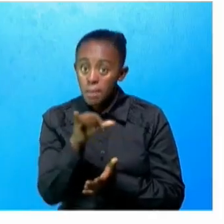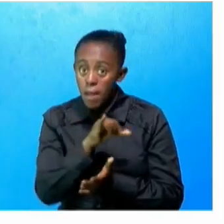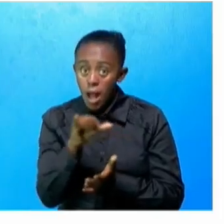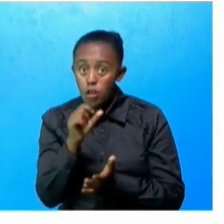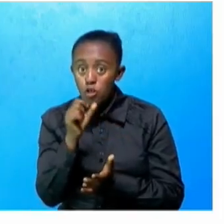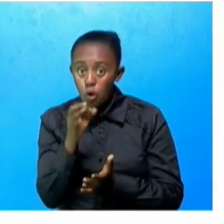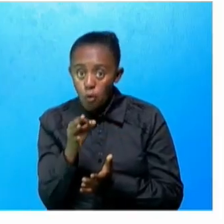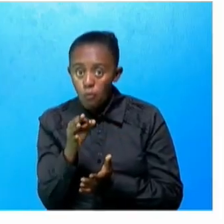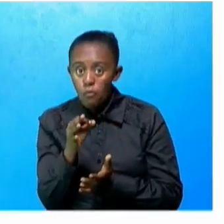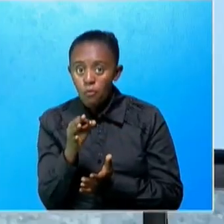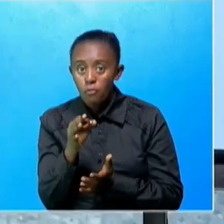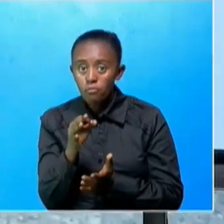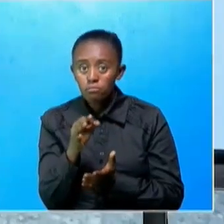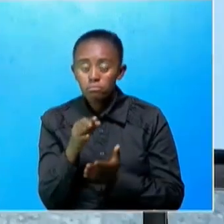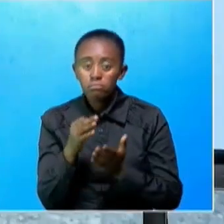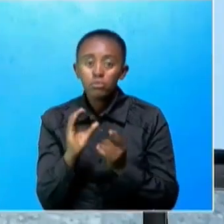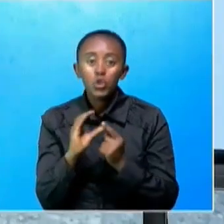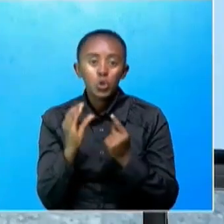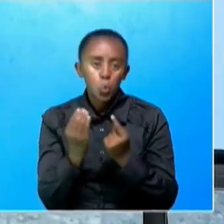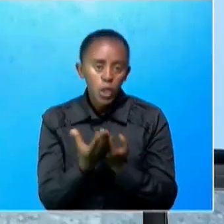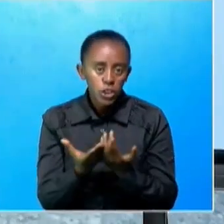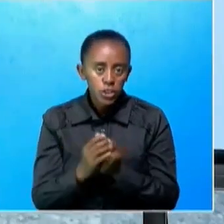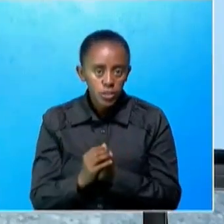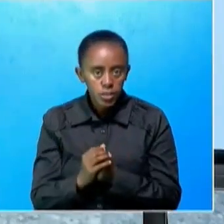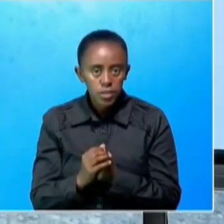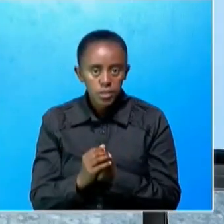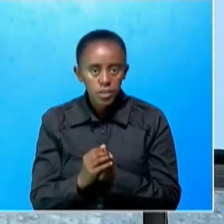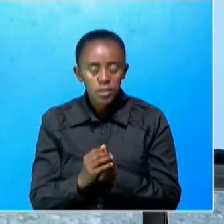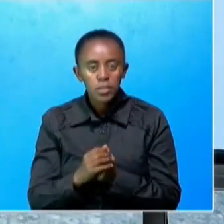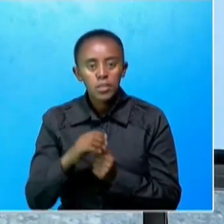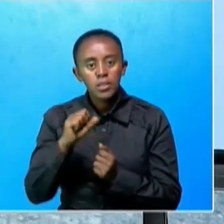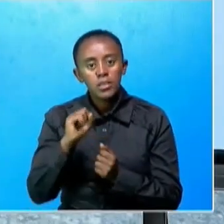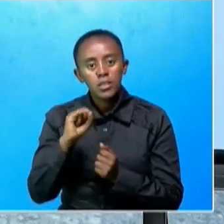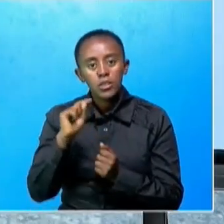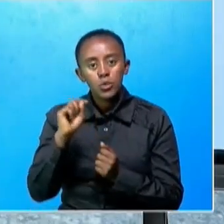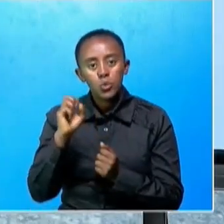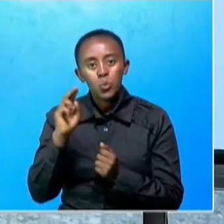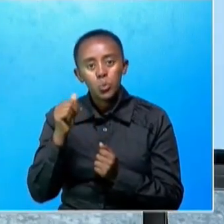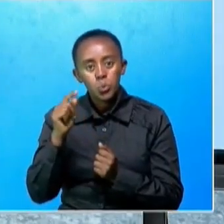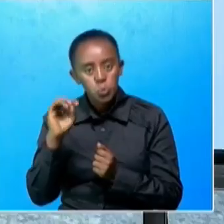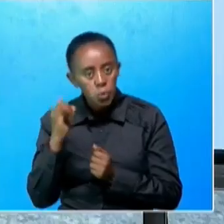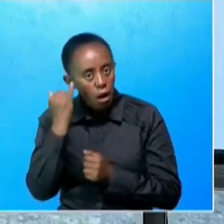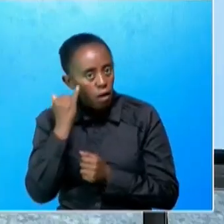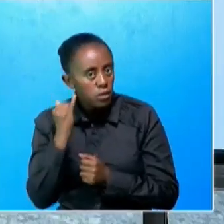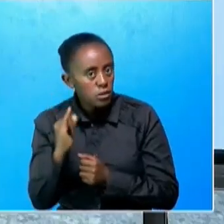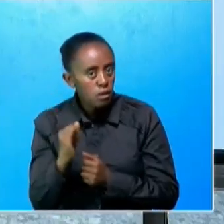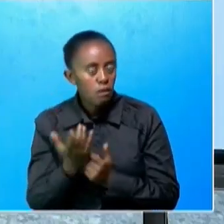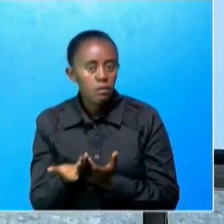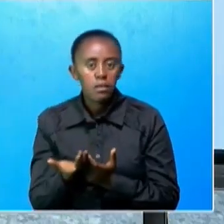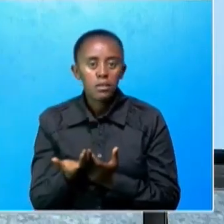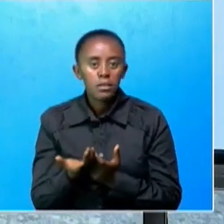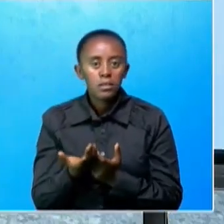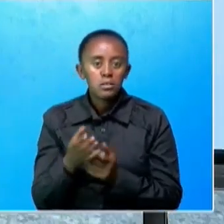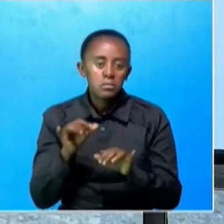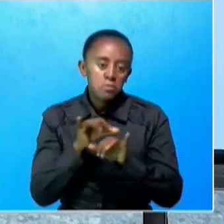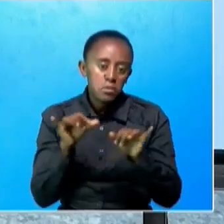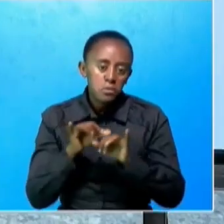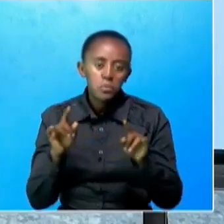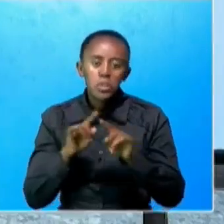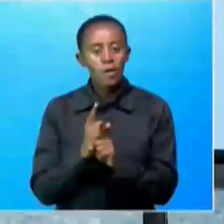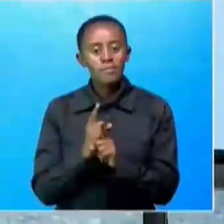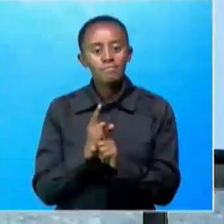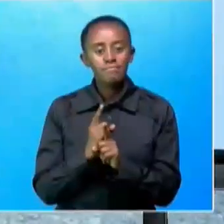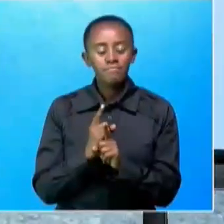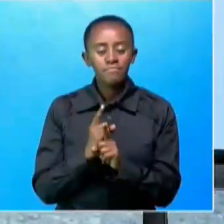of what? Similarity of situations. Similarities of what? Ideas. Similarities of different